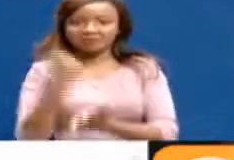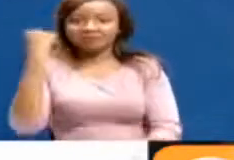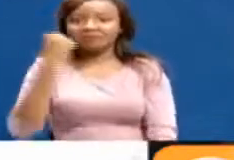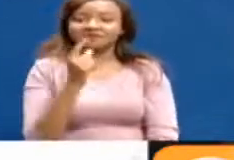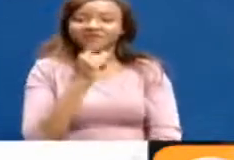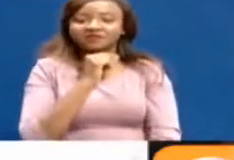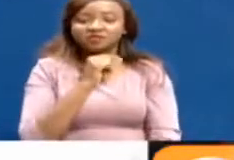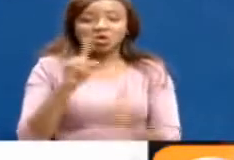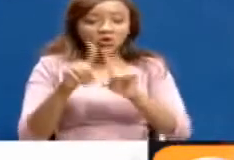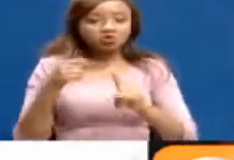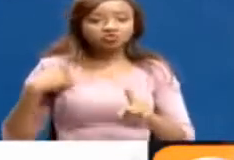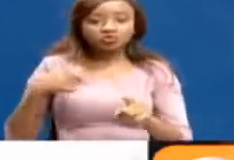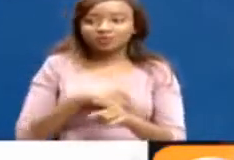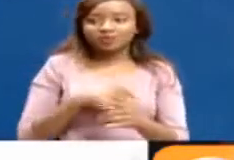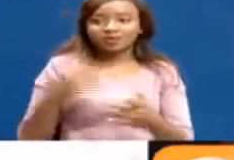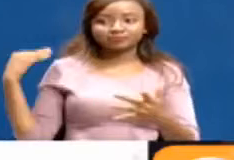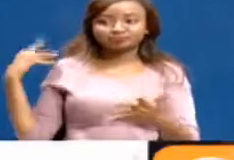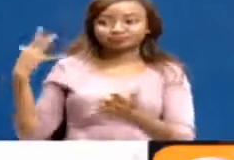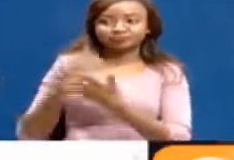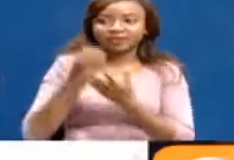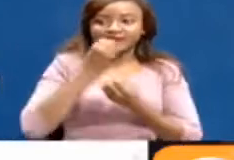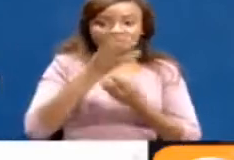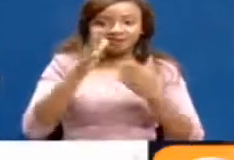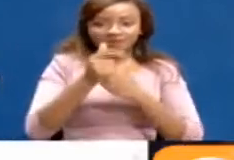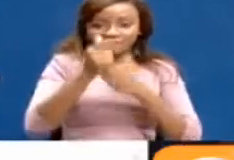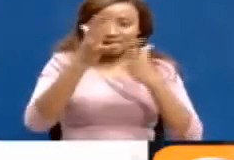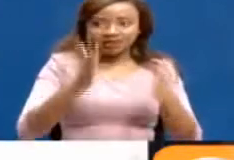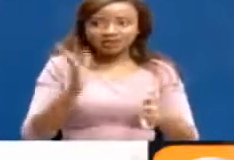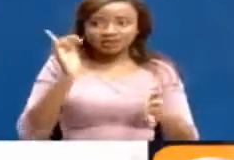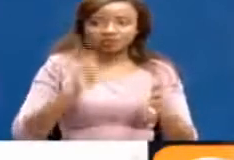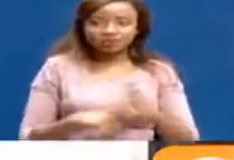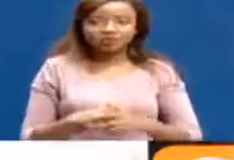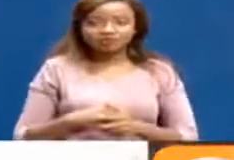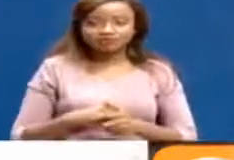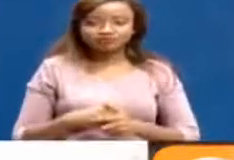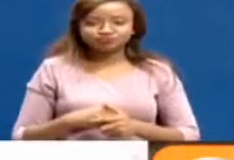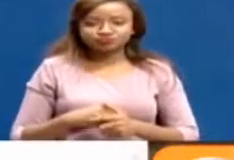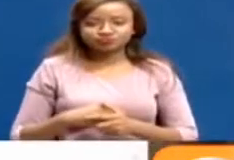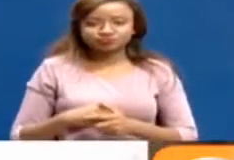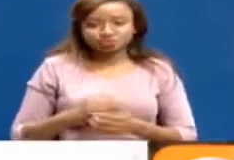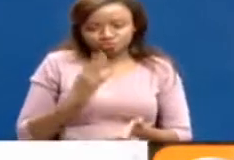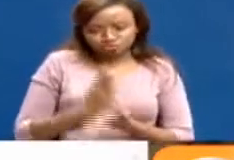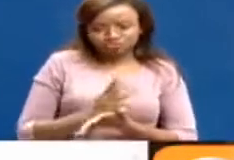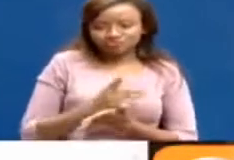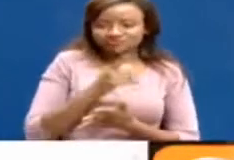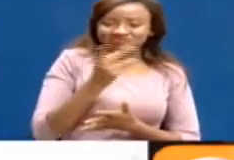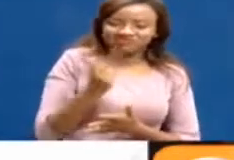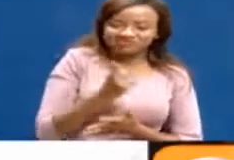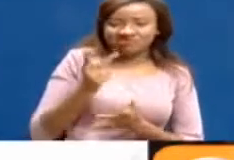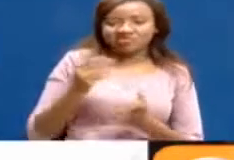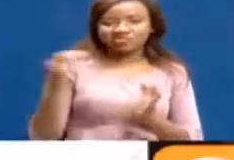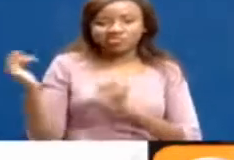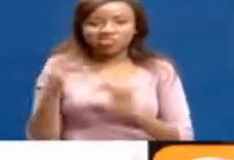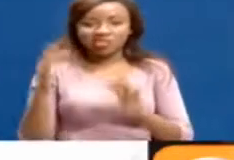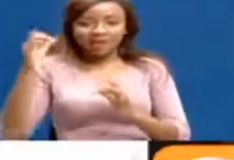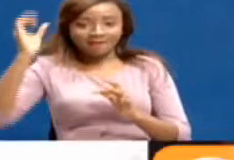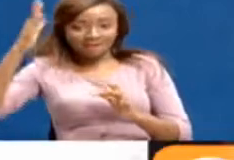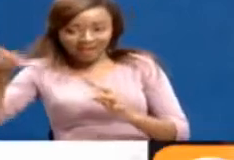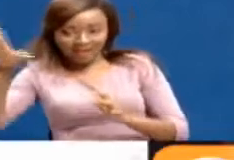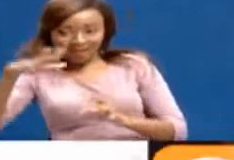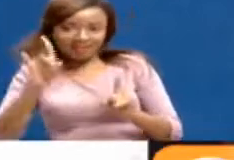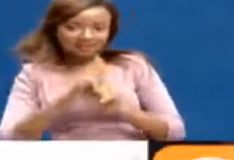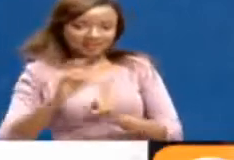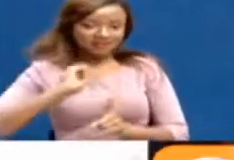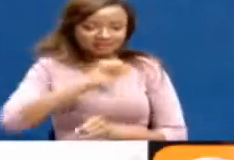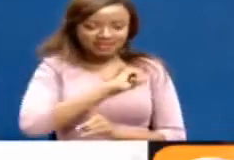I've been telling leaders, for a long time, we've had sibling rivalry sometimes between the houses, and I've spoken about this on your show many